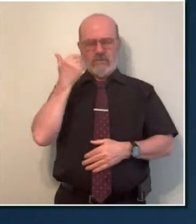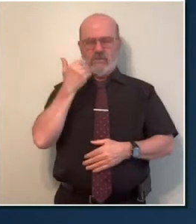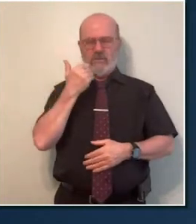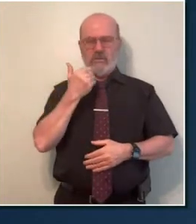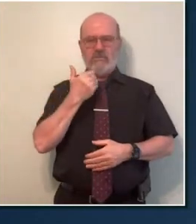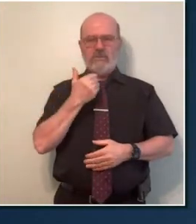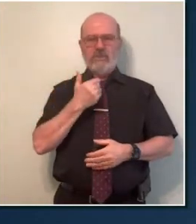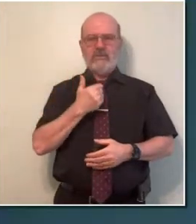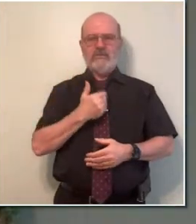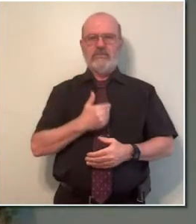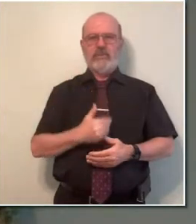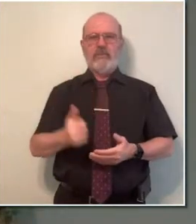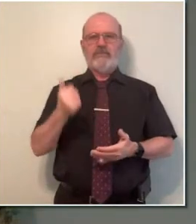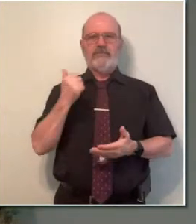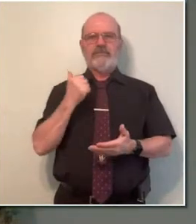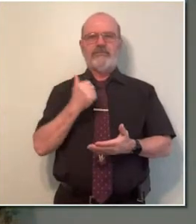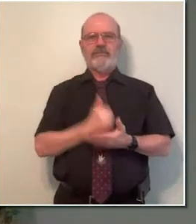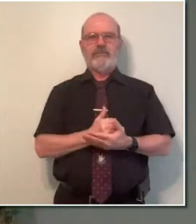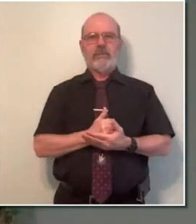me.